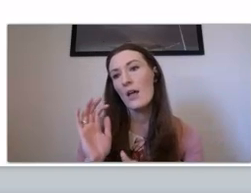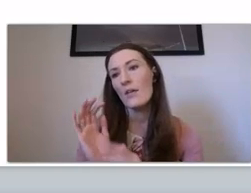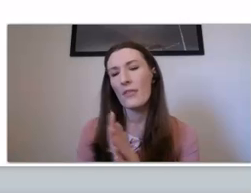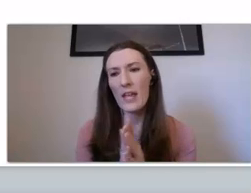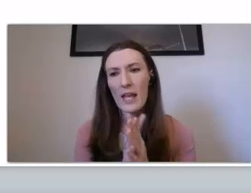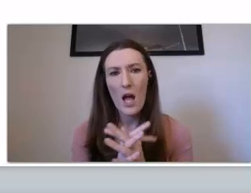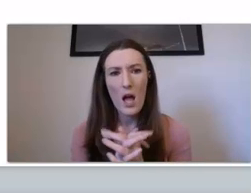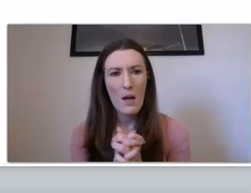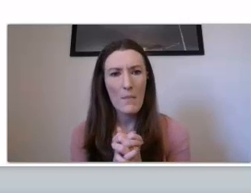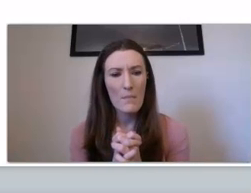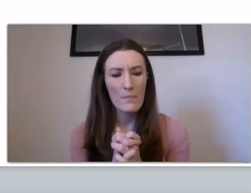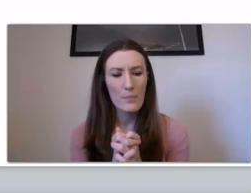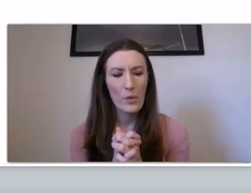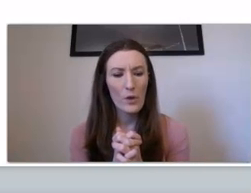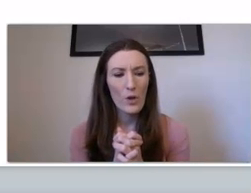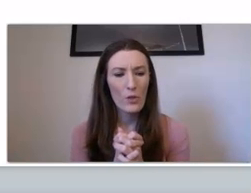19, the